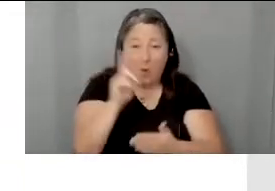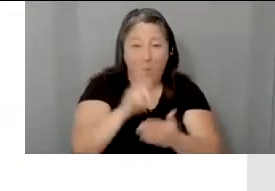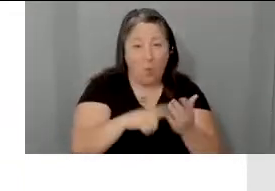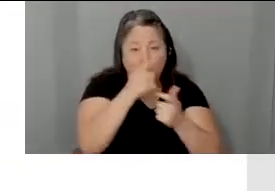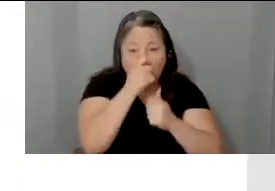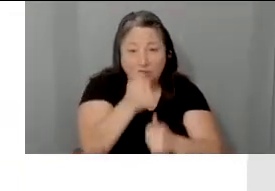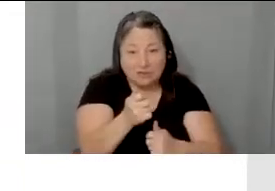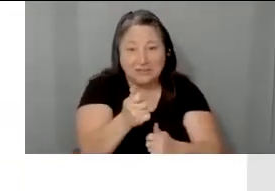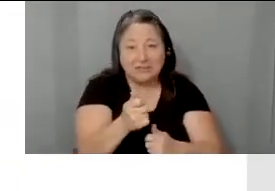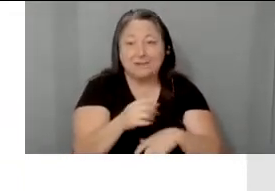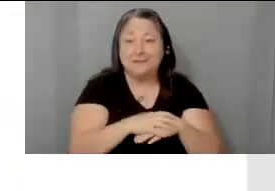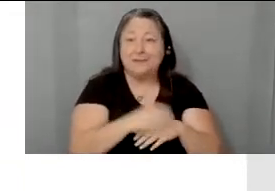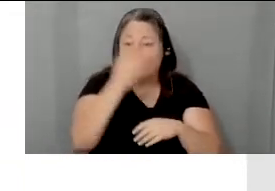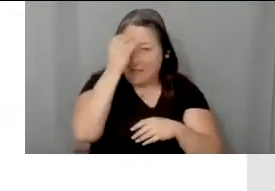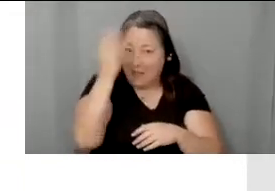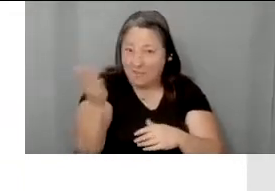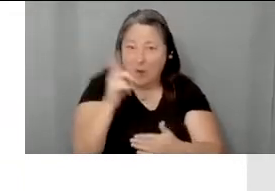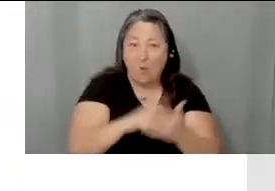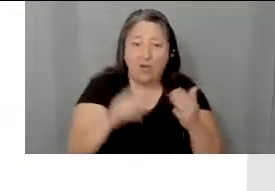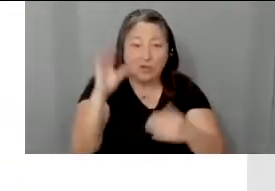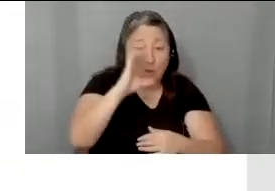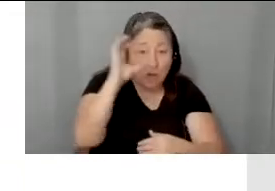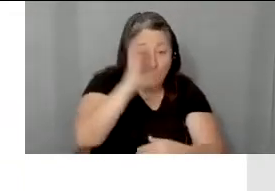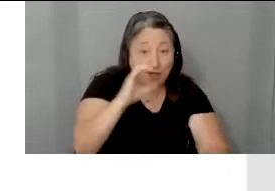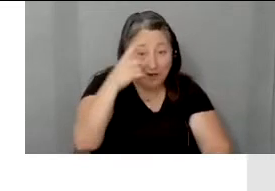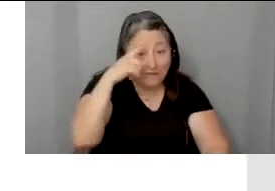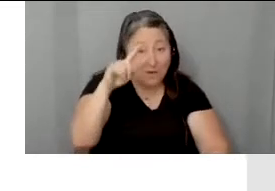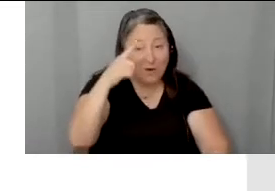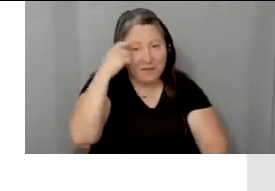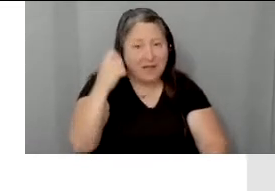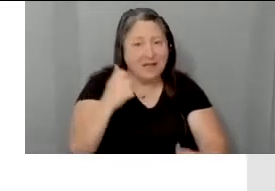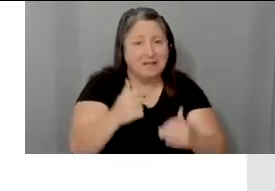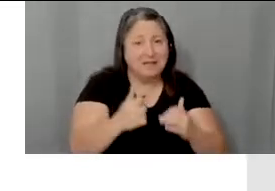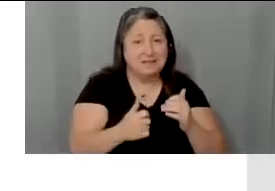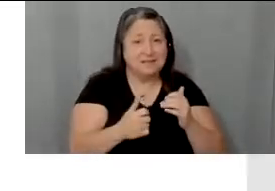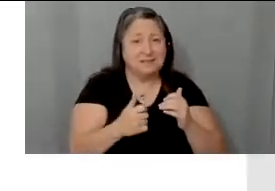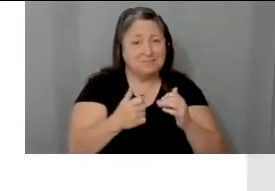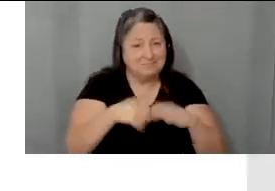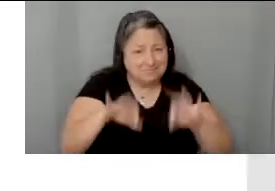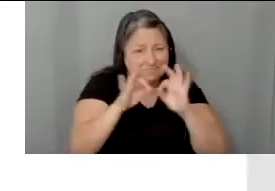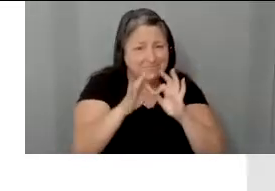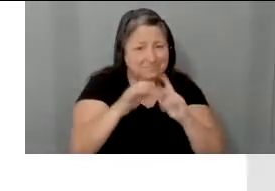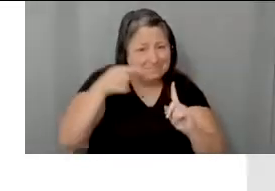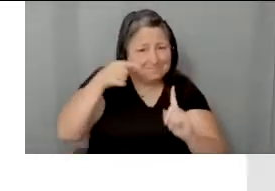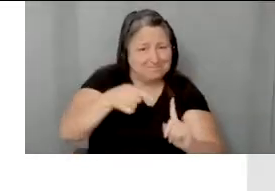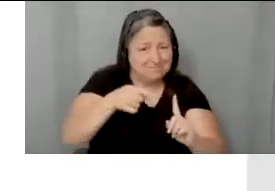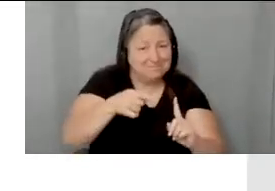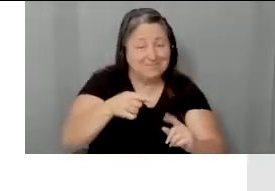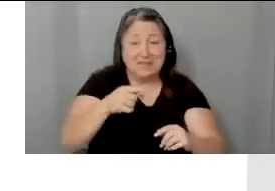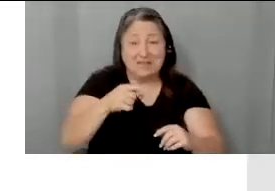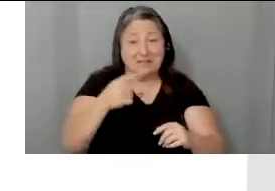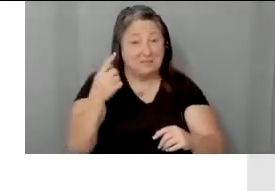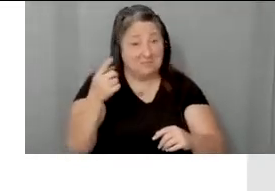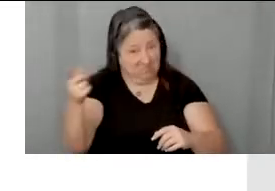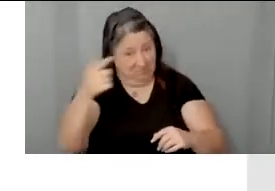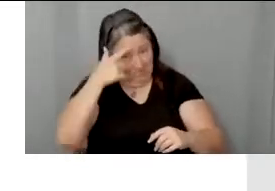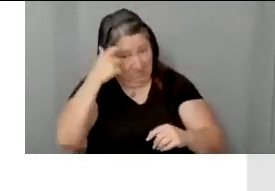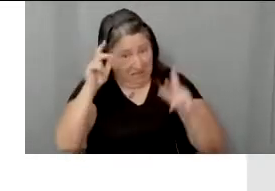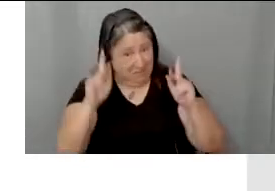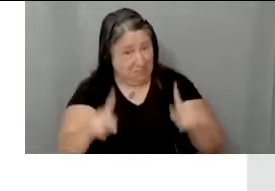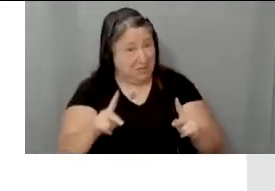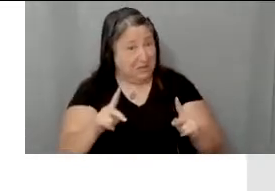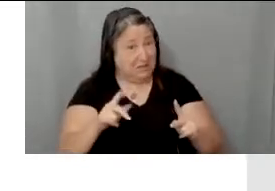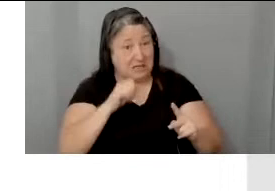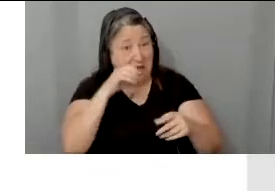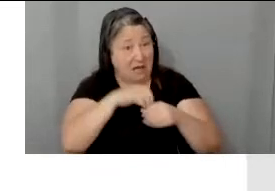in, what you're kind of looking for, because the main thing to think about is that just because somebody's not in marketing doesn't mean that their neighbor's not,